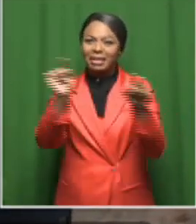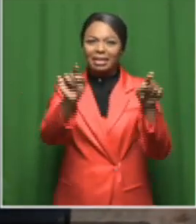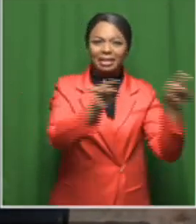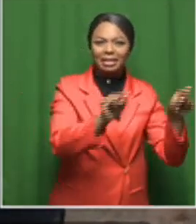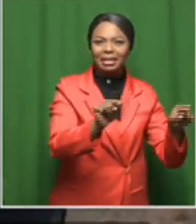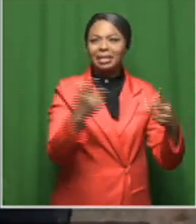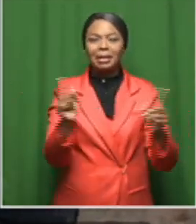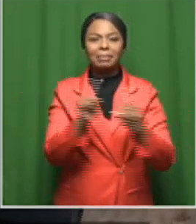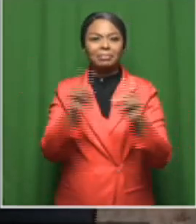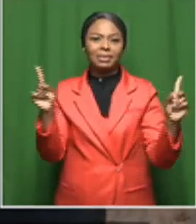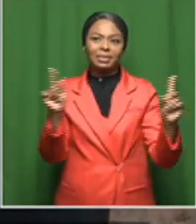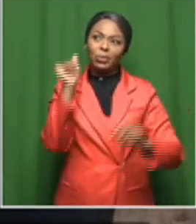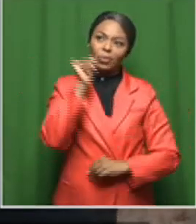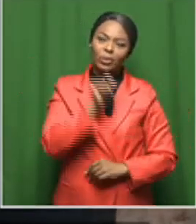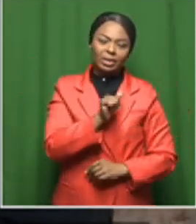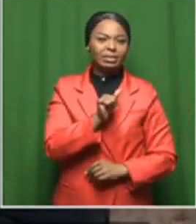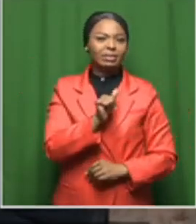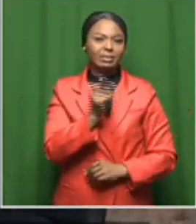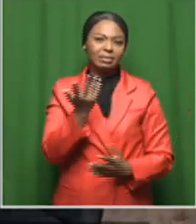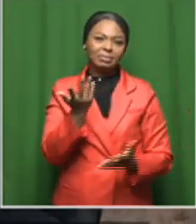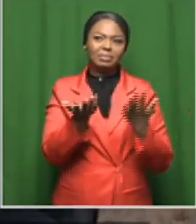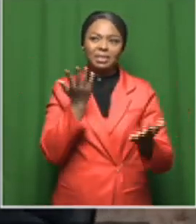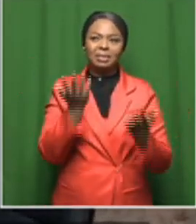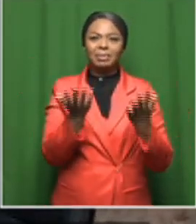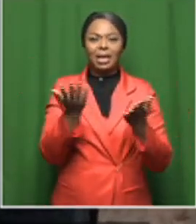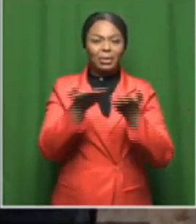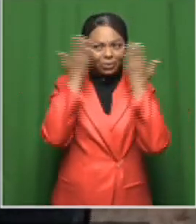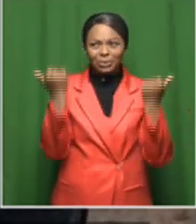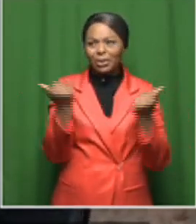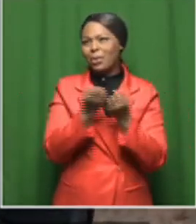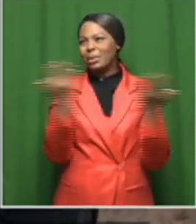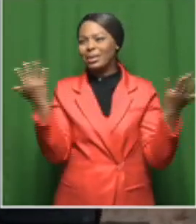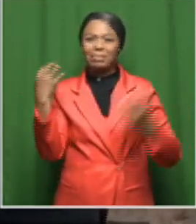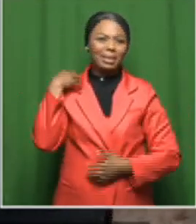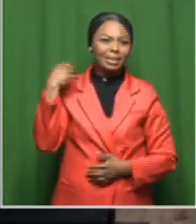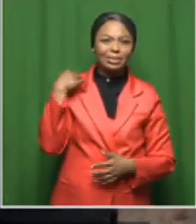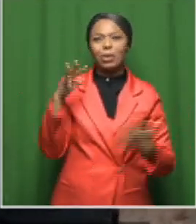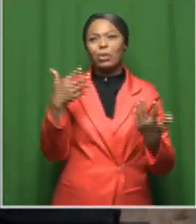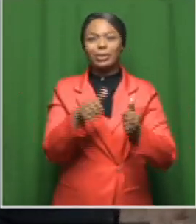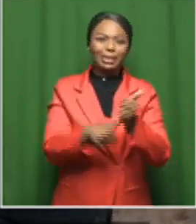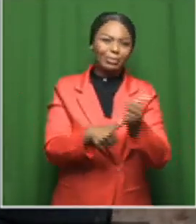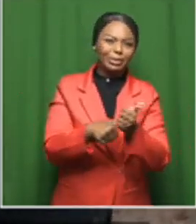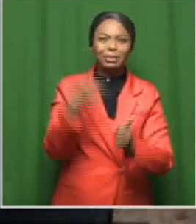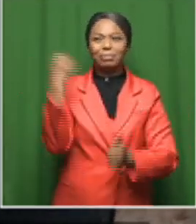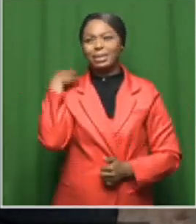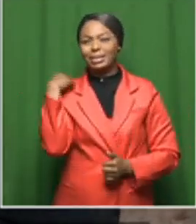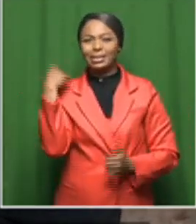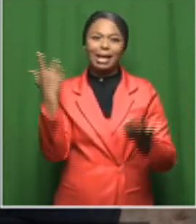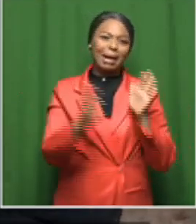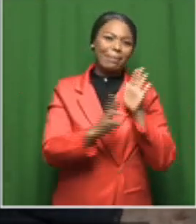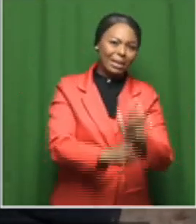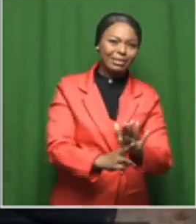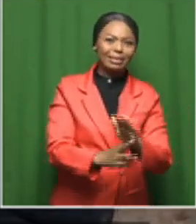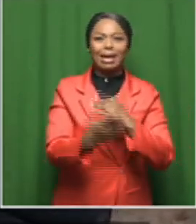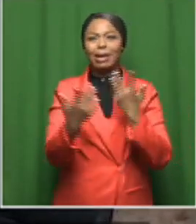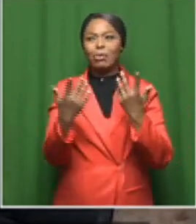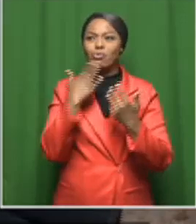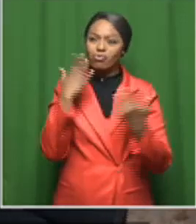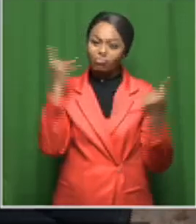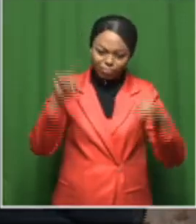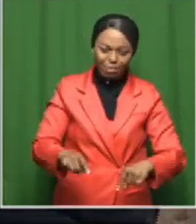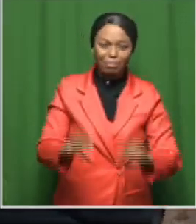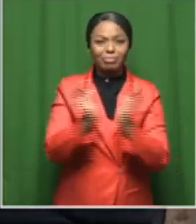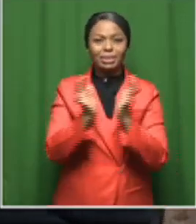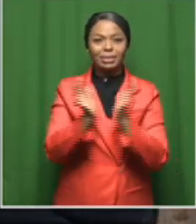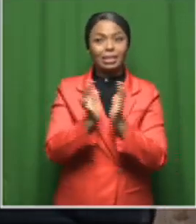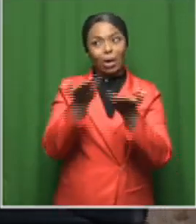have got in excess, I mean, I don't even know how many ministers and deputy ministers and ambassadors and countries that are represented coming here. And for